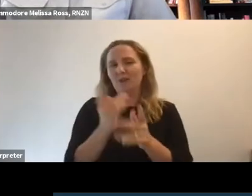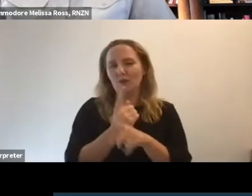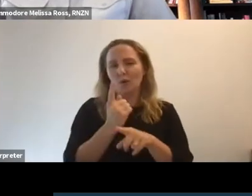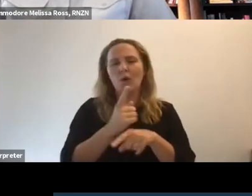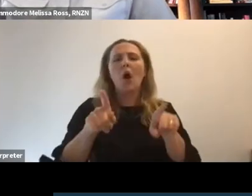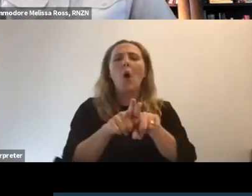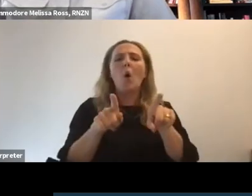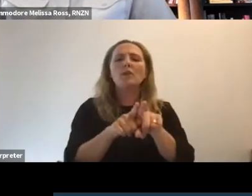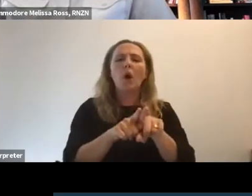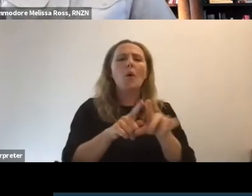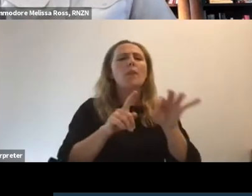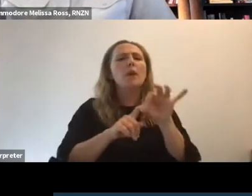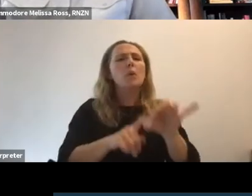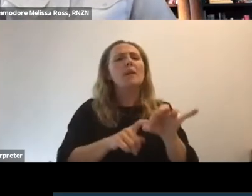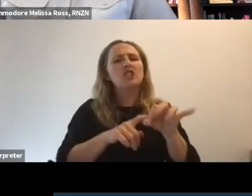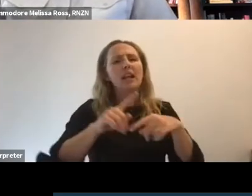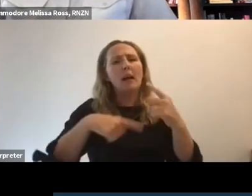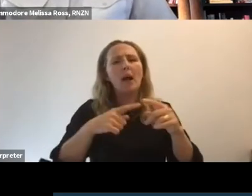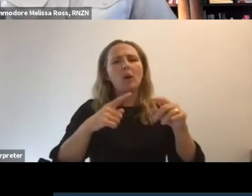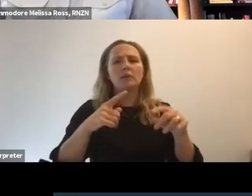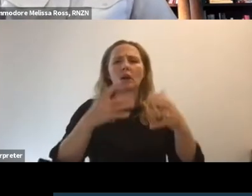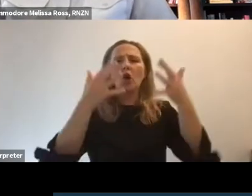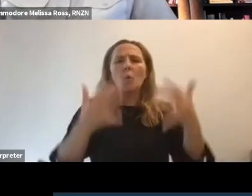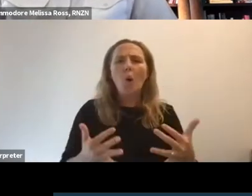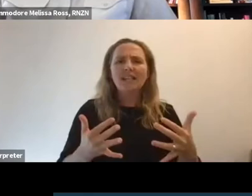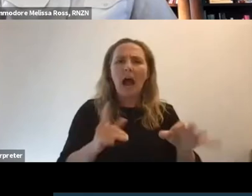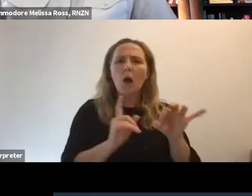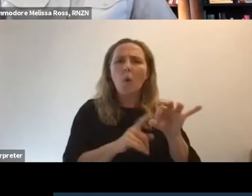coming up in our conversations.